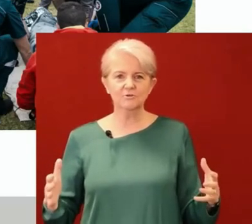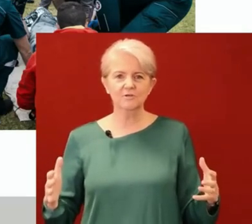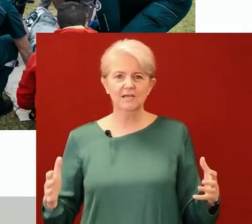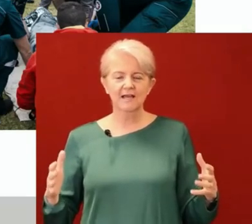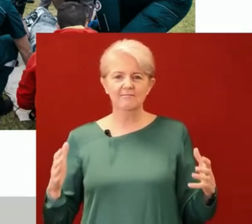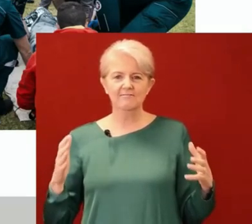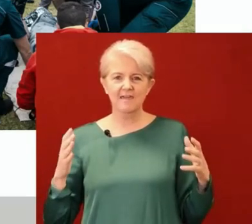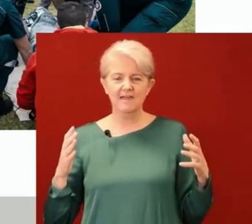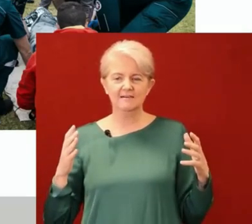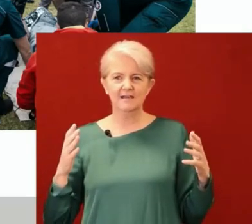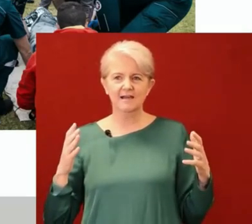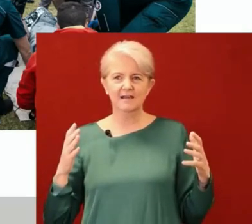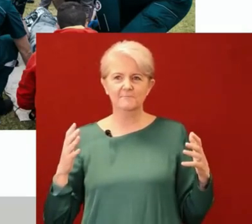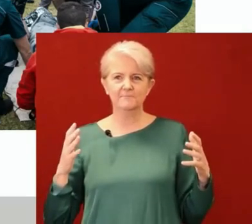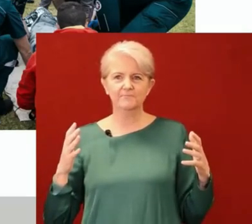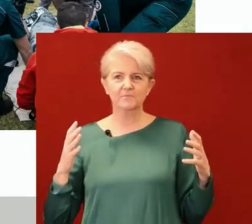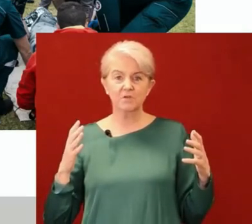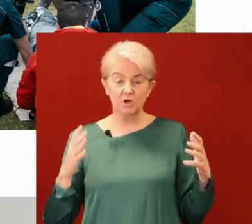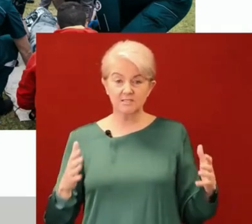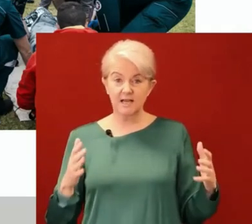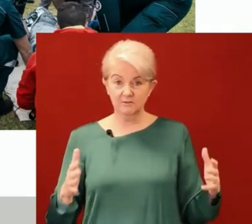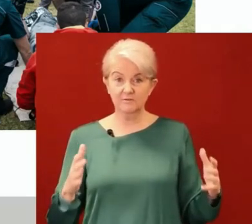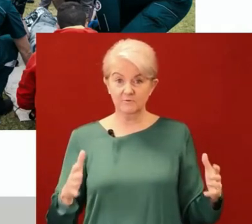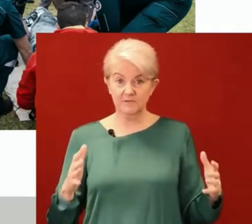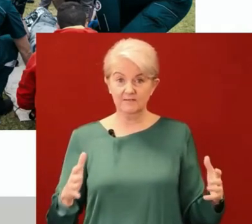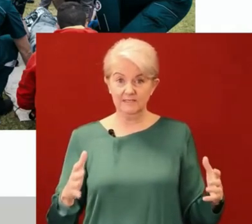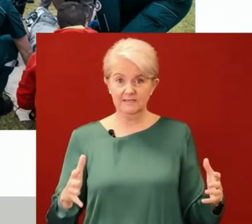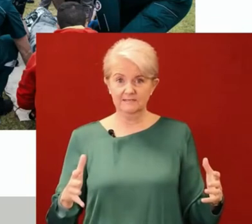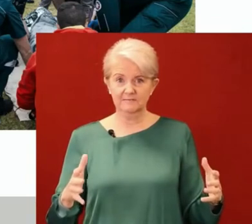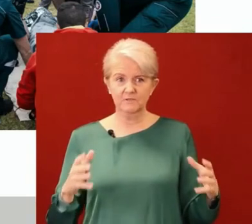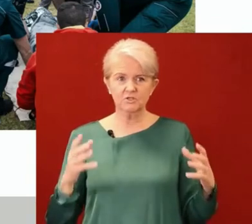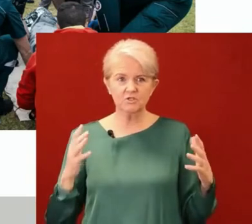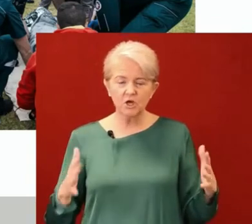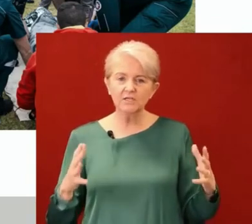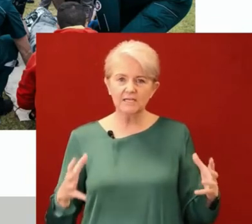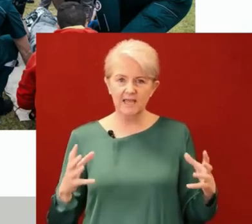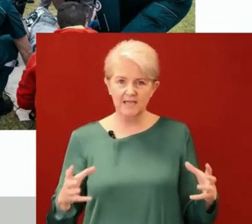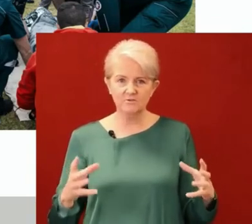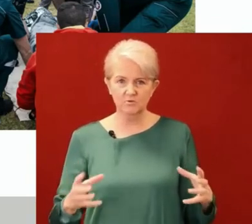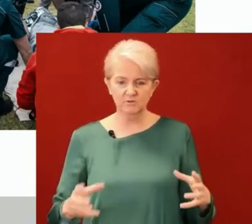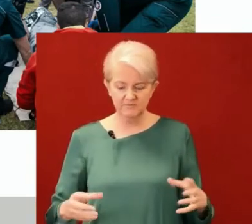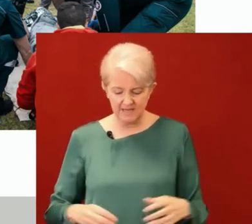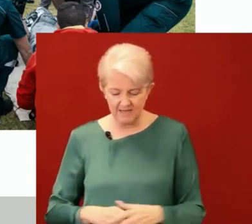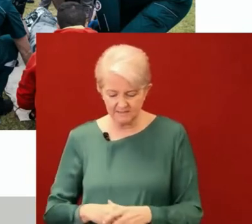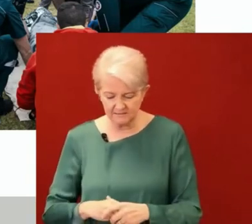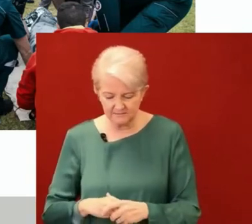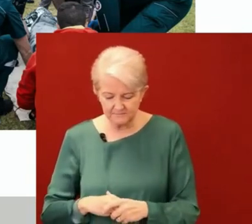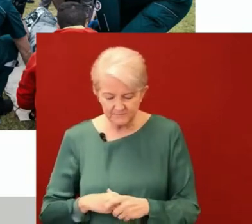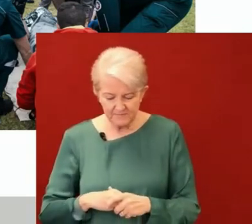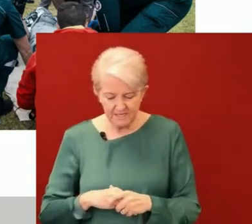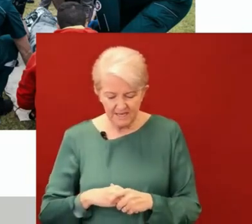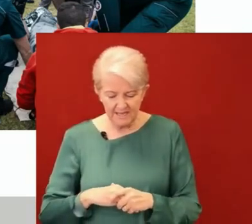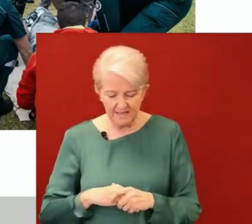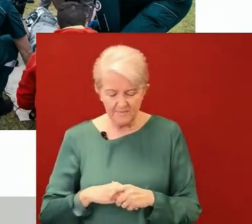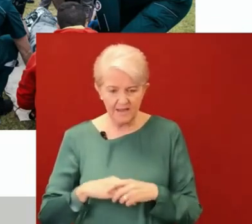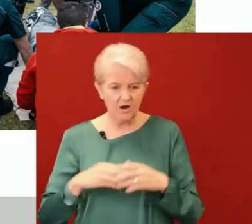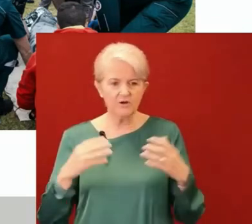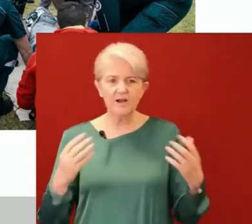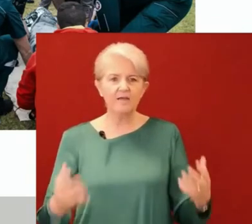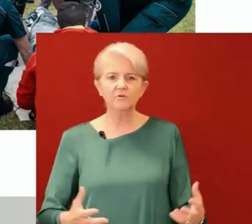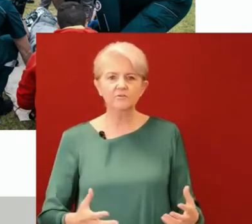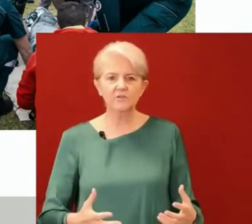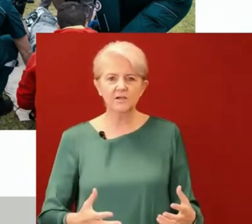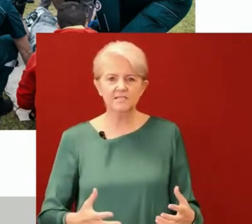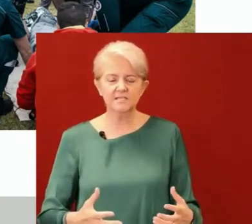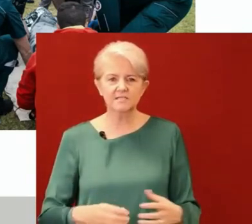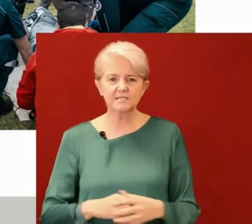do, then go start looking for another leader, because no leader has all of the answers. And I